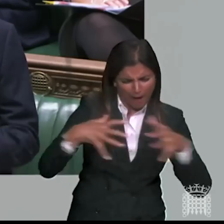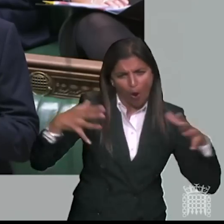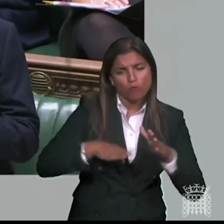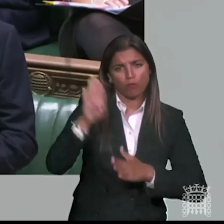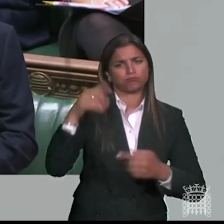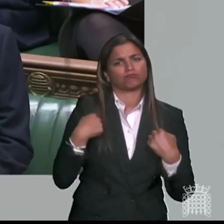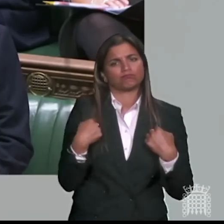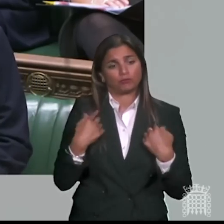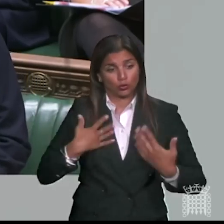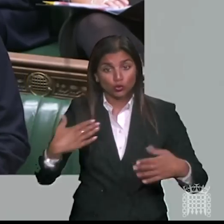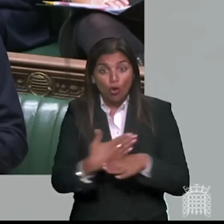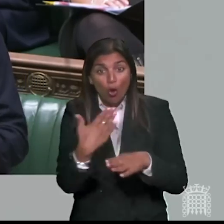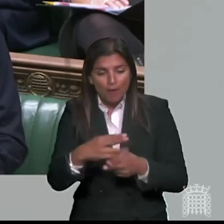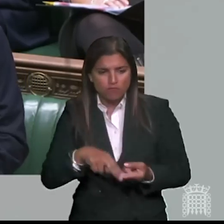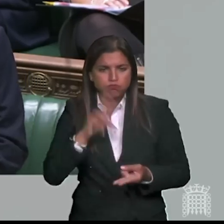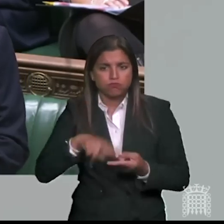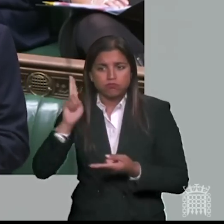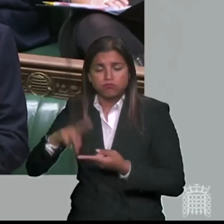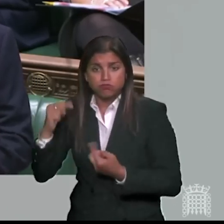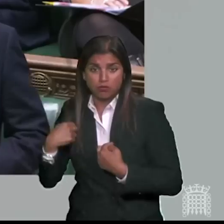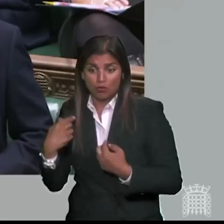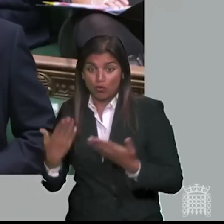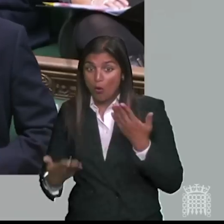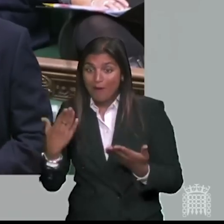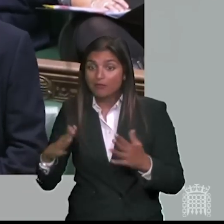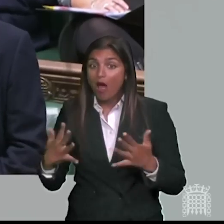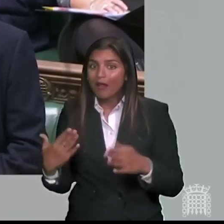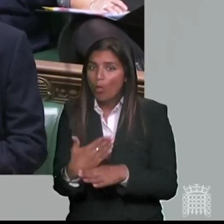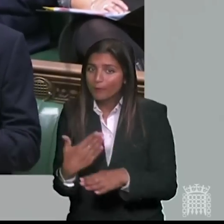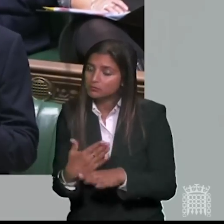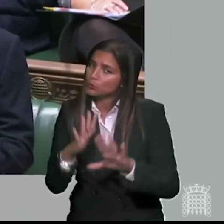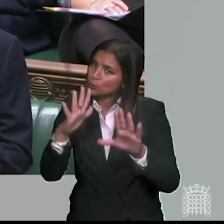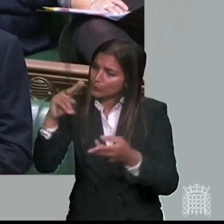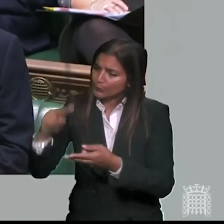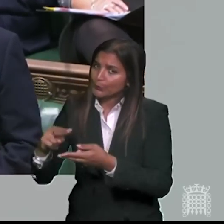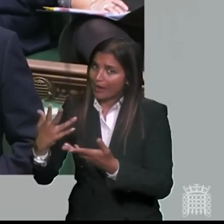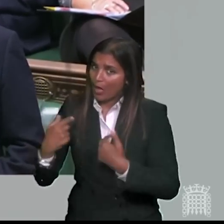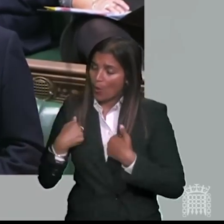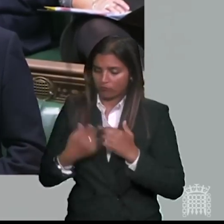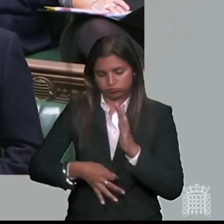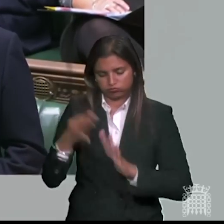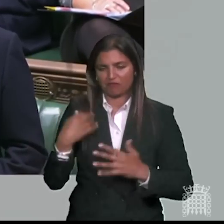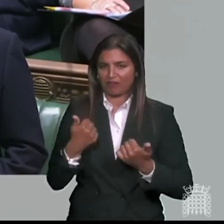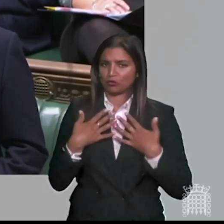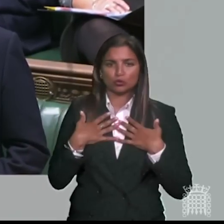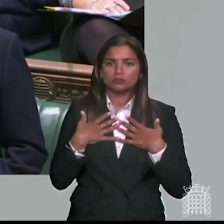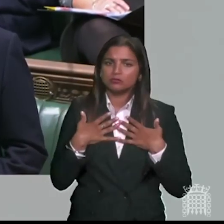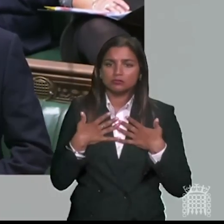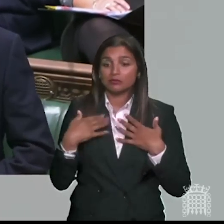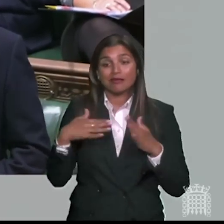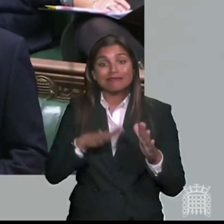jobs with record low unemployment and increasing people's wages by providing the national living wage,